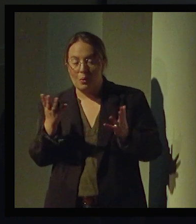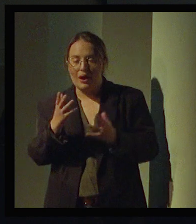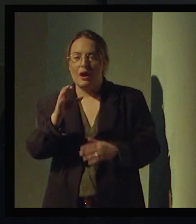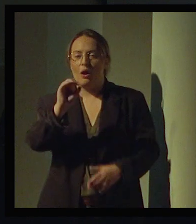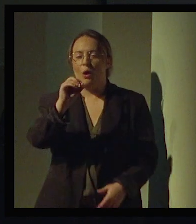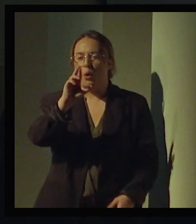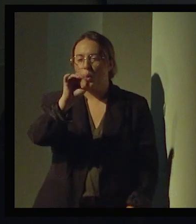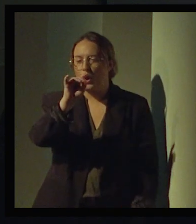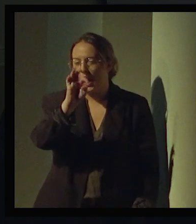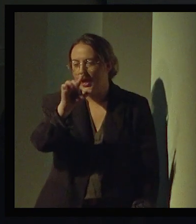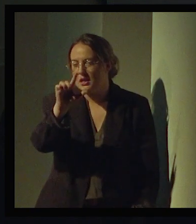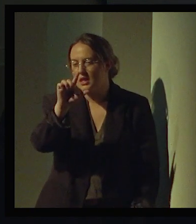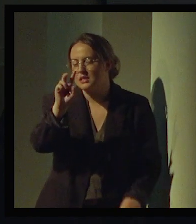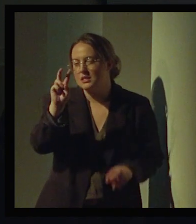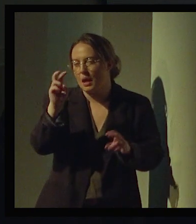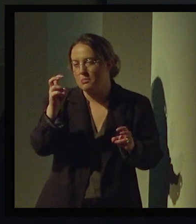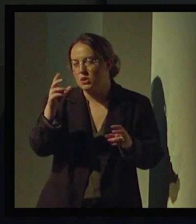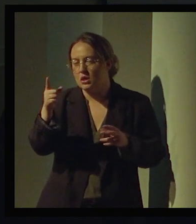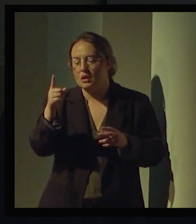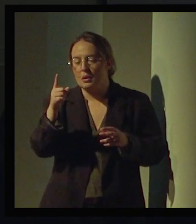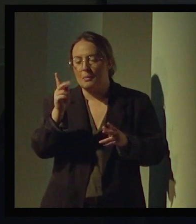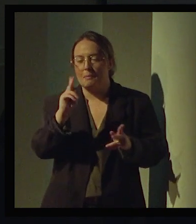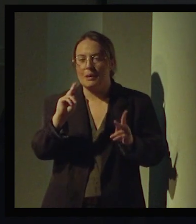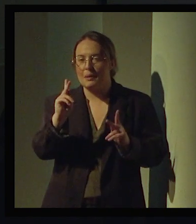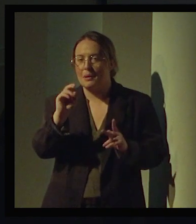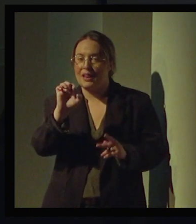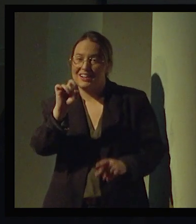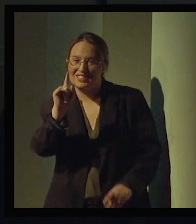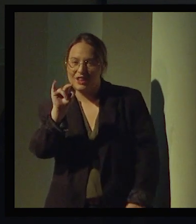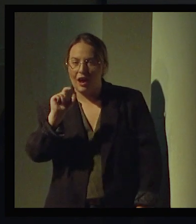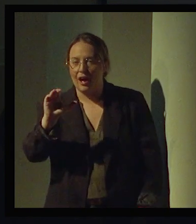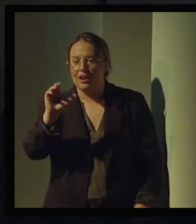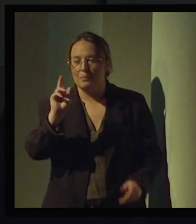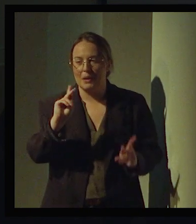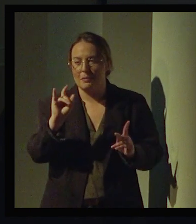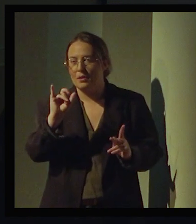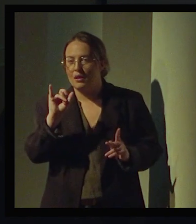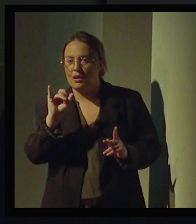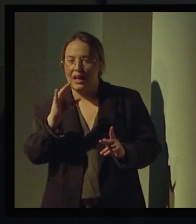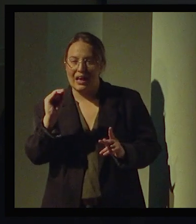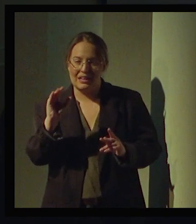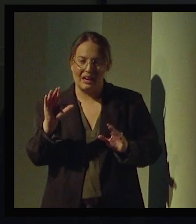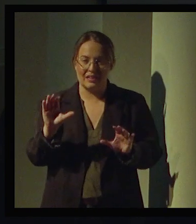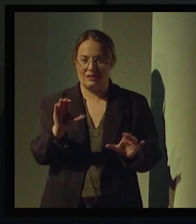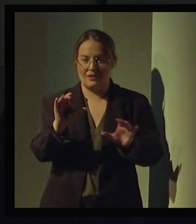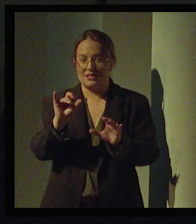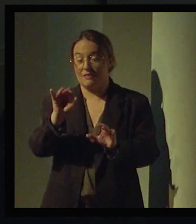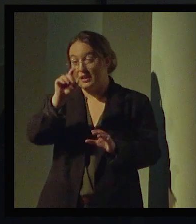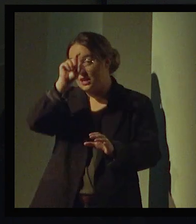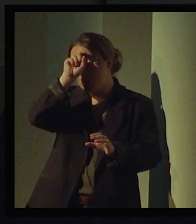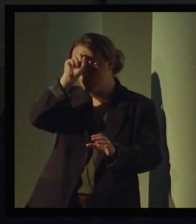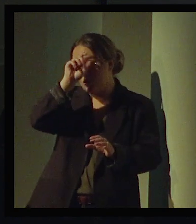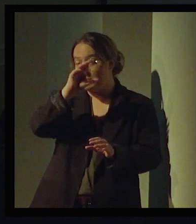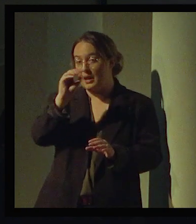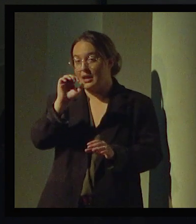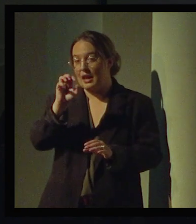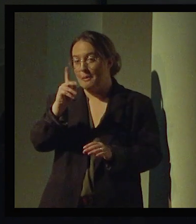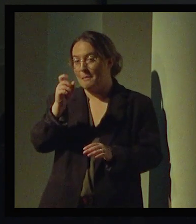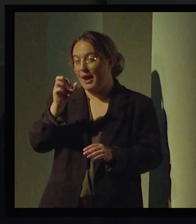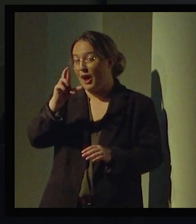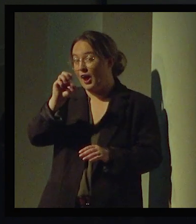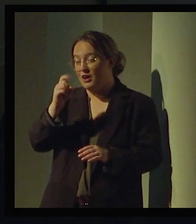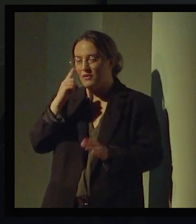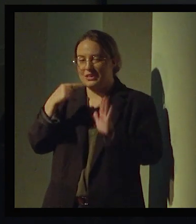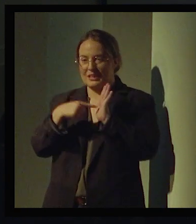subjects, images of the, quote, exotic peoples and activities of Egypt and the Ottoman Empire, like this painting, The Carpet Merchant